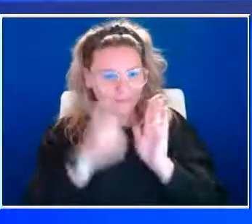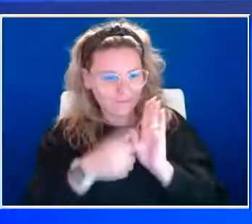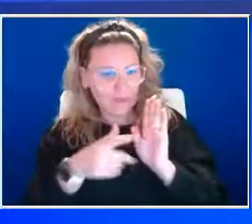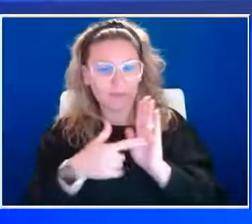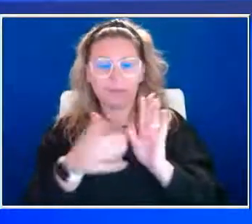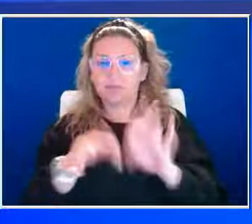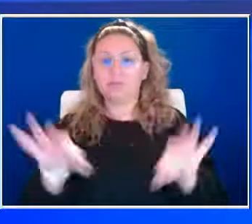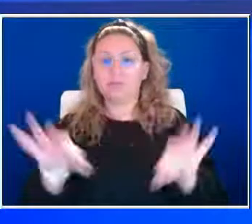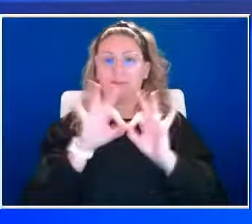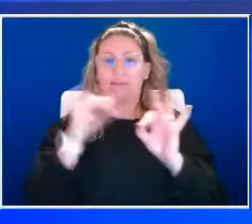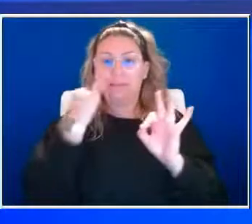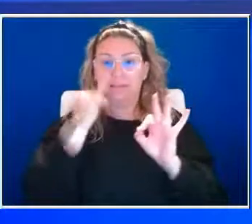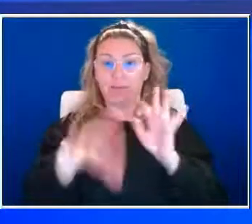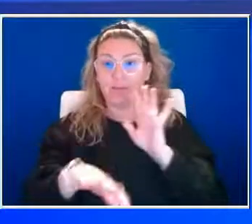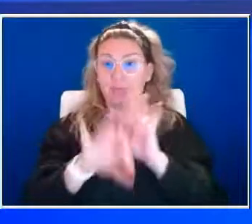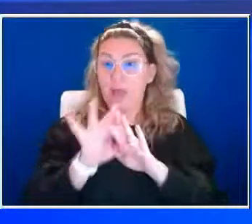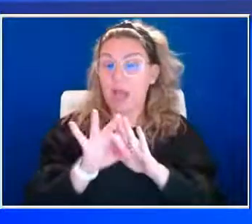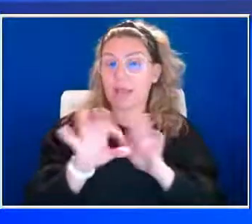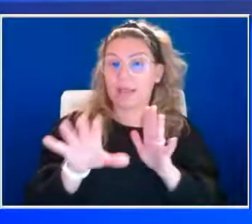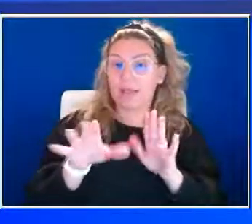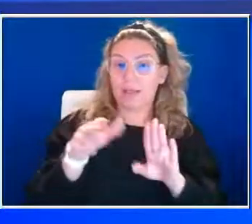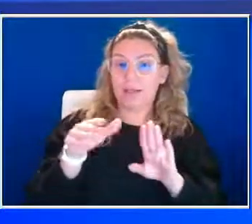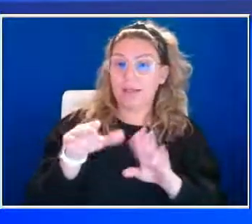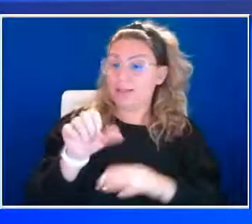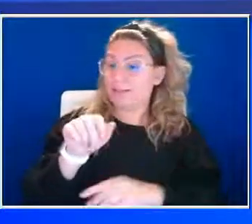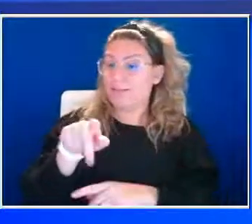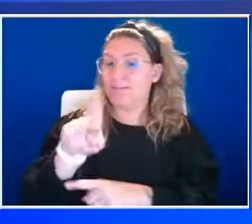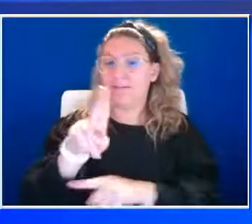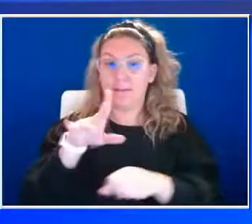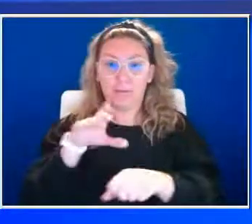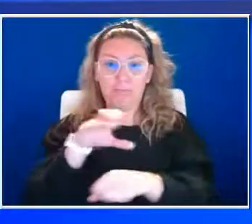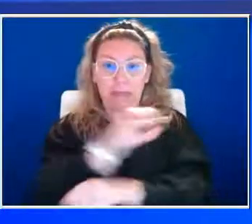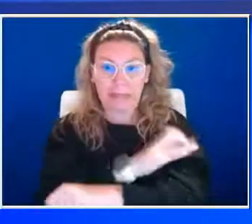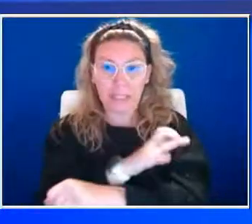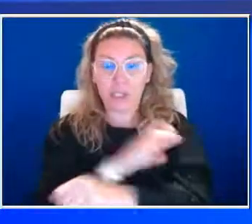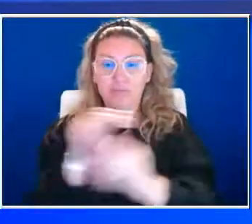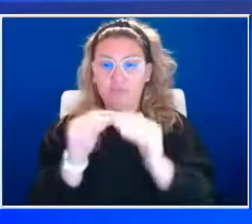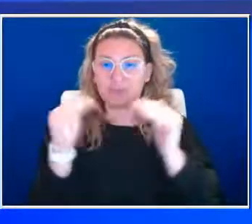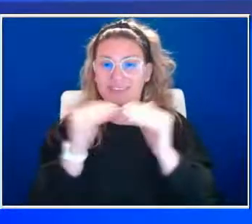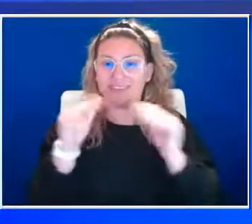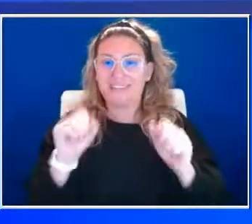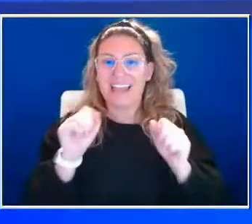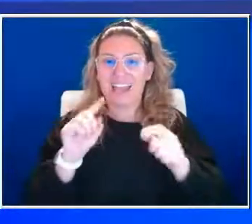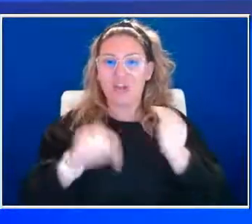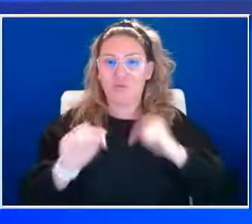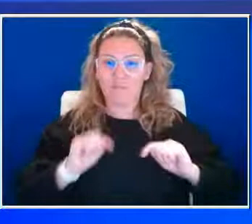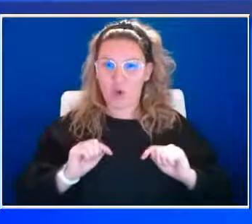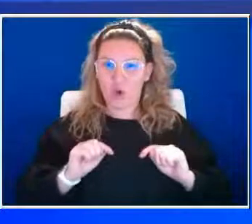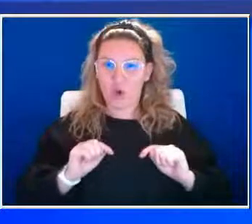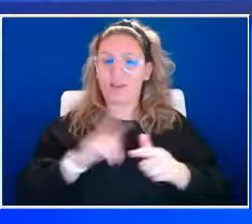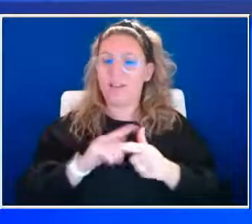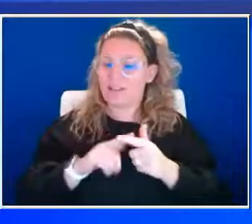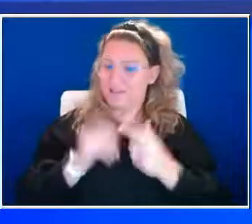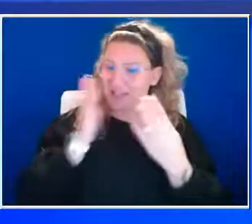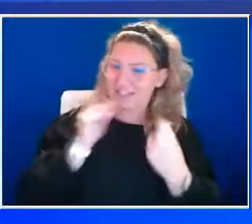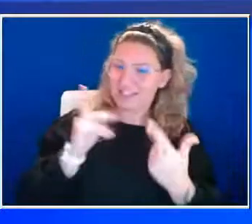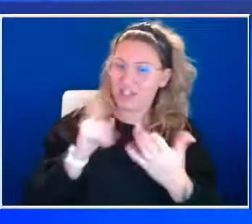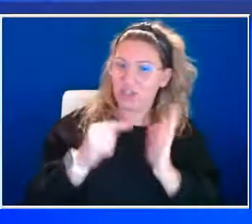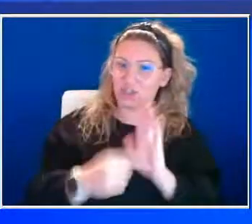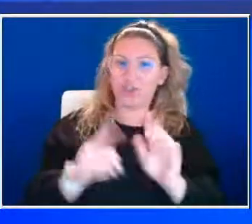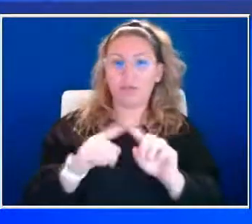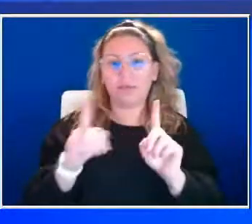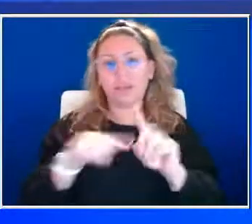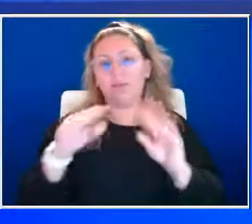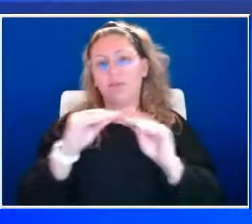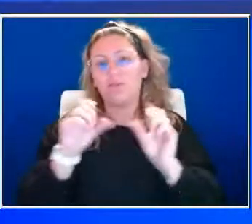find it in the subclinical or early clinical levels, that's when it's reversible from what our data is showing. But when you get the more chronic lymphedema,